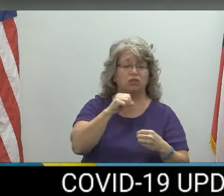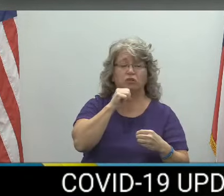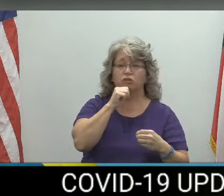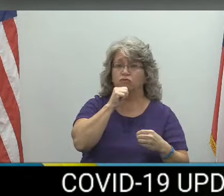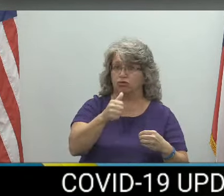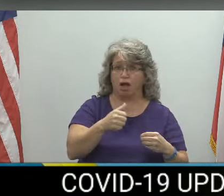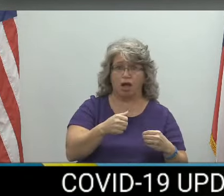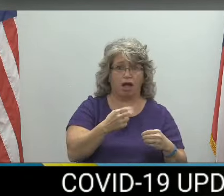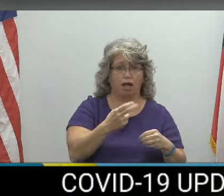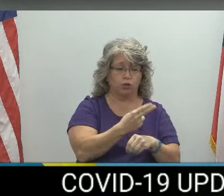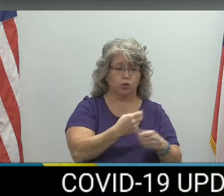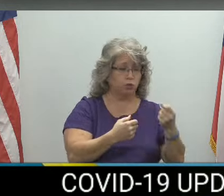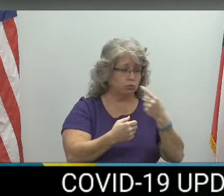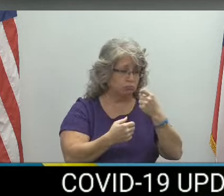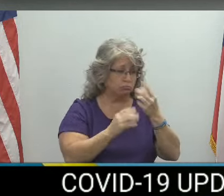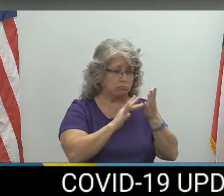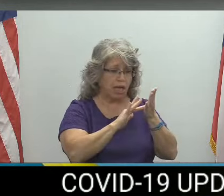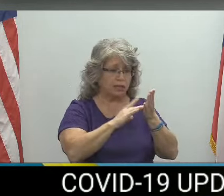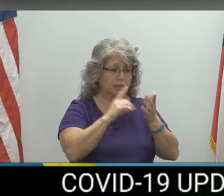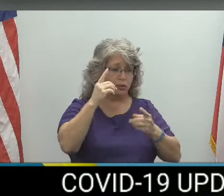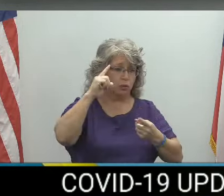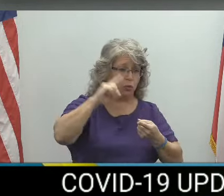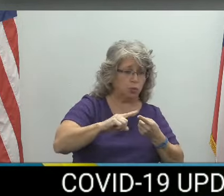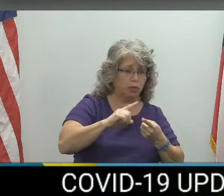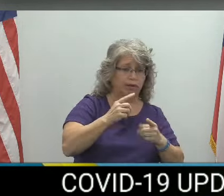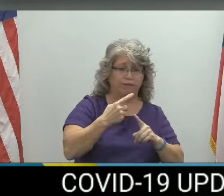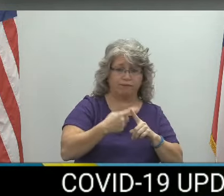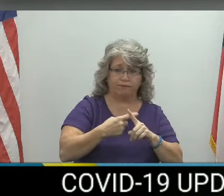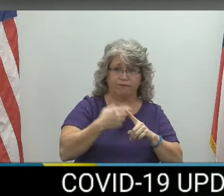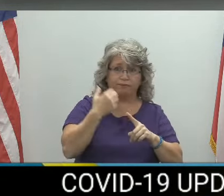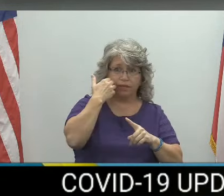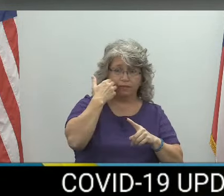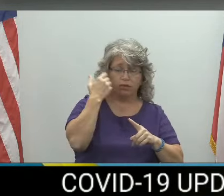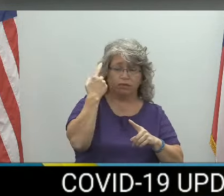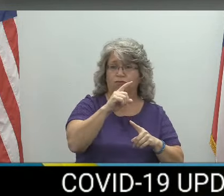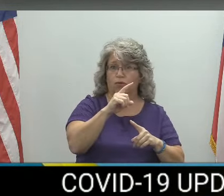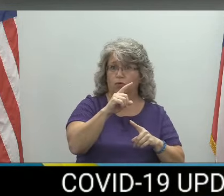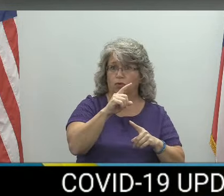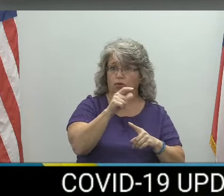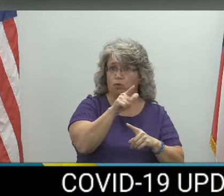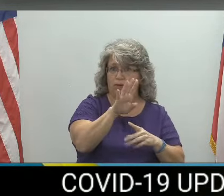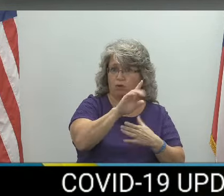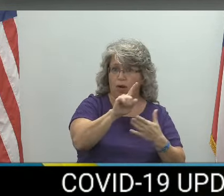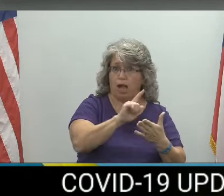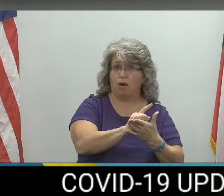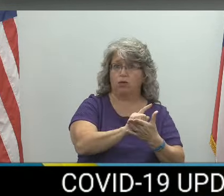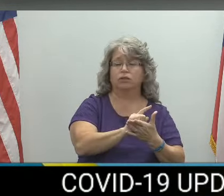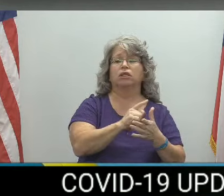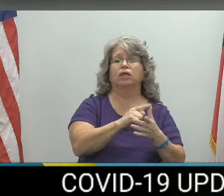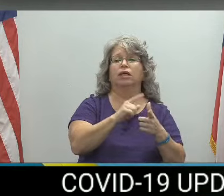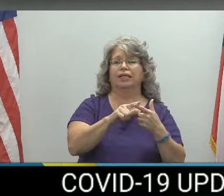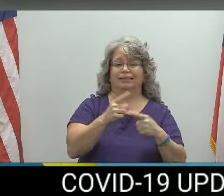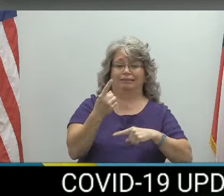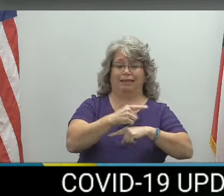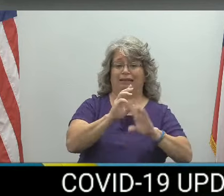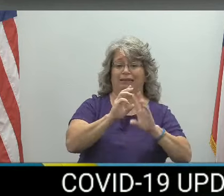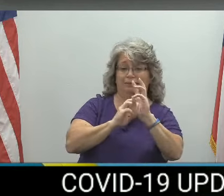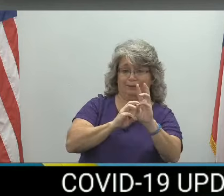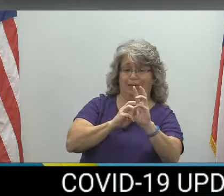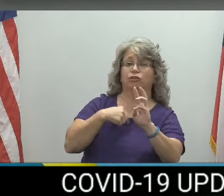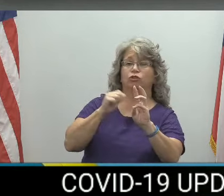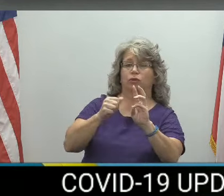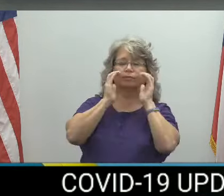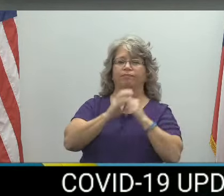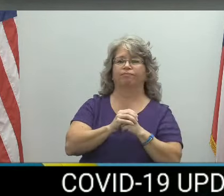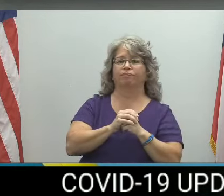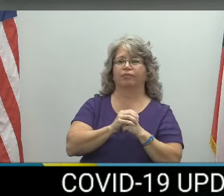able to resume normal activity on day 6 through 10, but you do have to continue to wear a mask, and it has to be properly fitting. If you